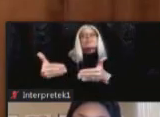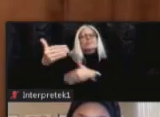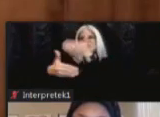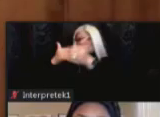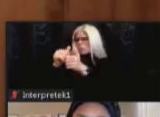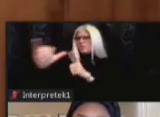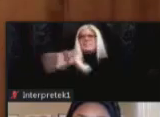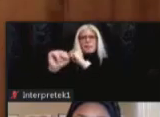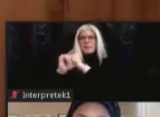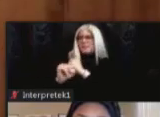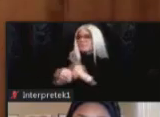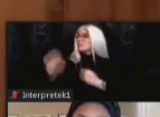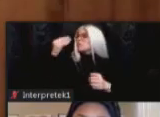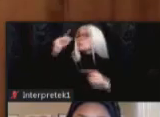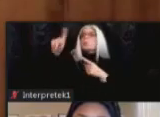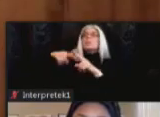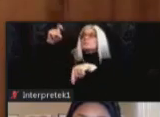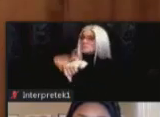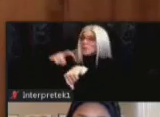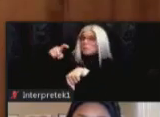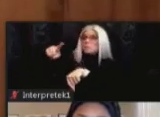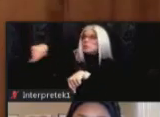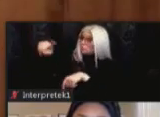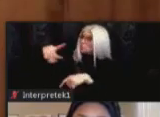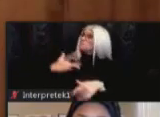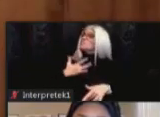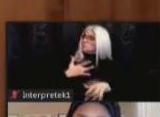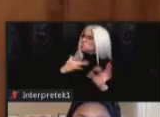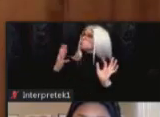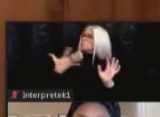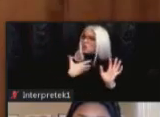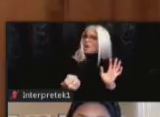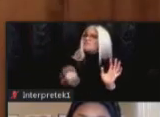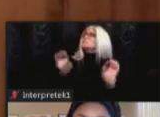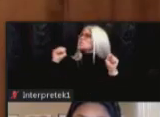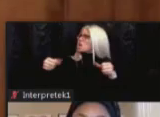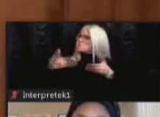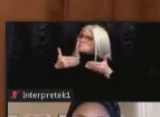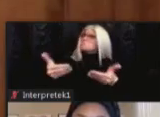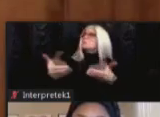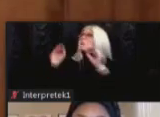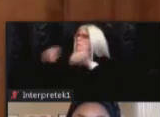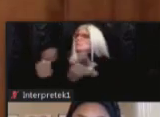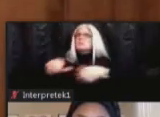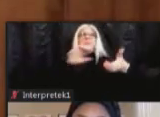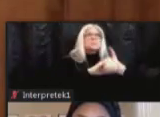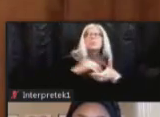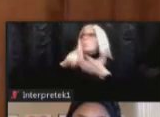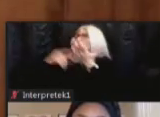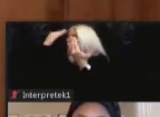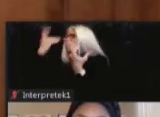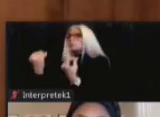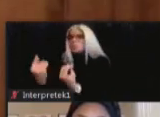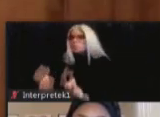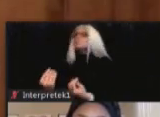are sure about how to sort of formalize those partnerships and what we can do, you've certainly got allies